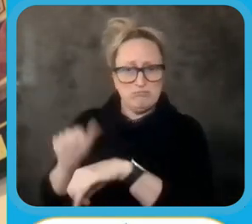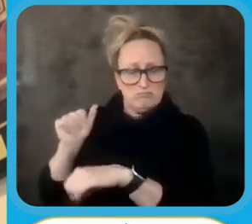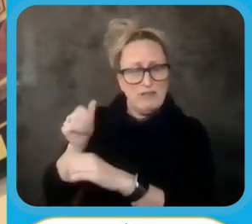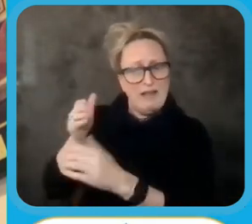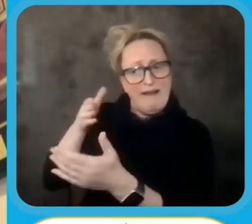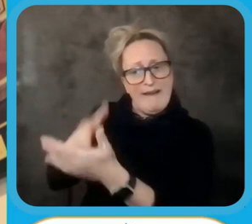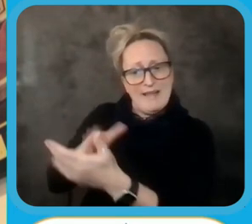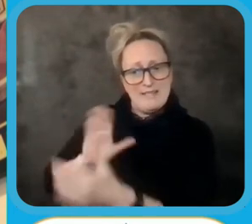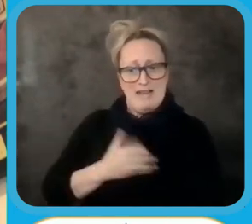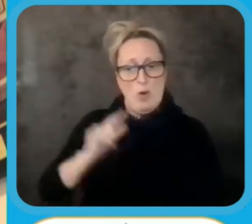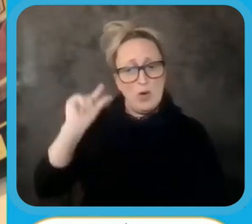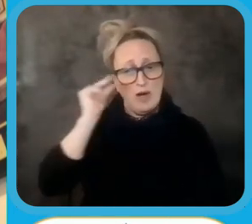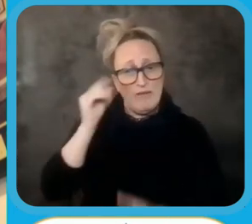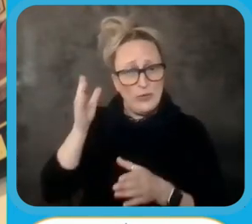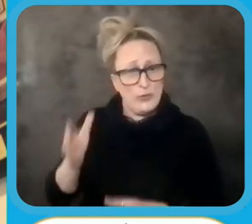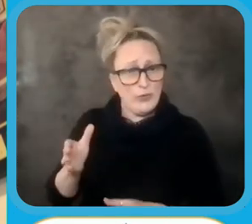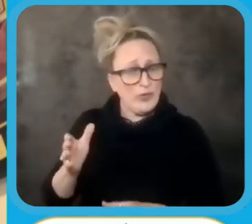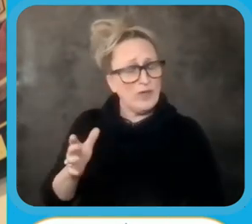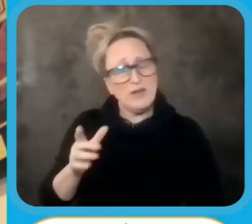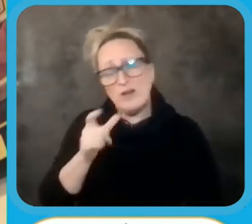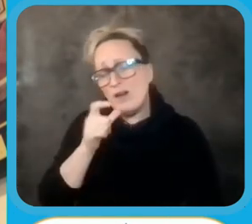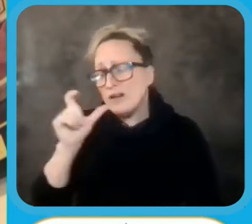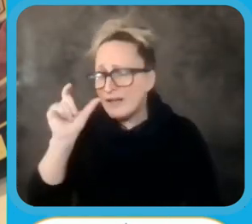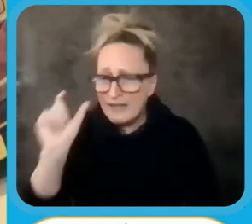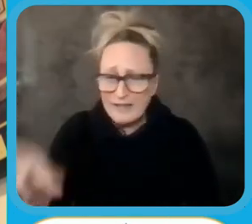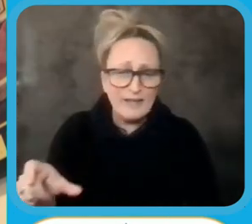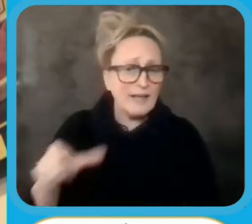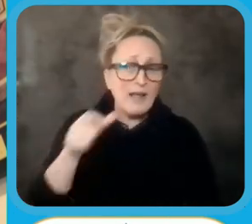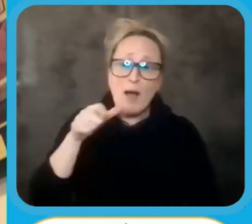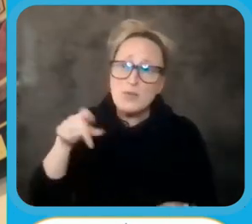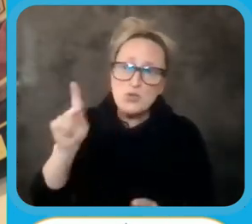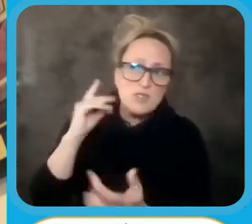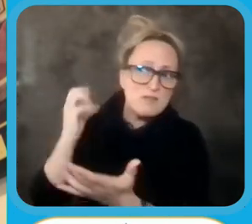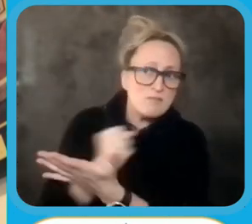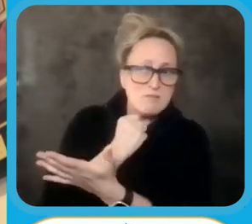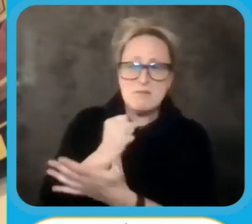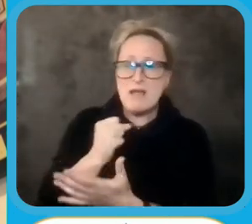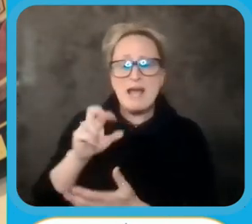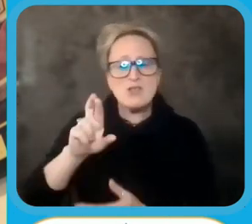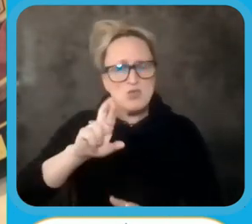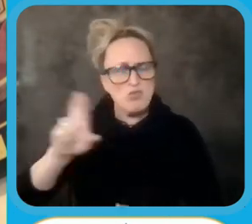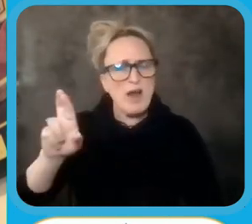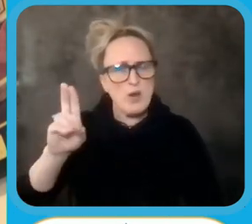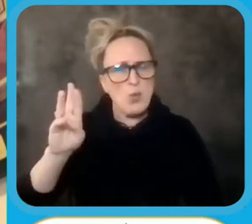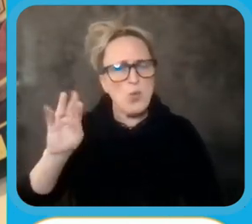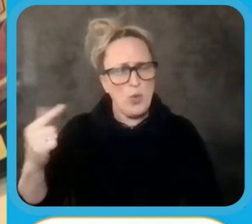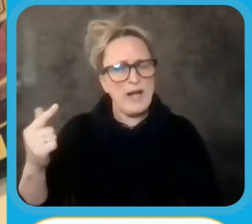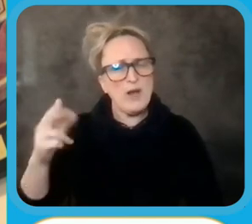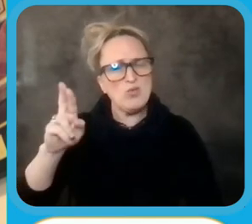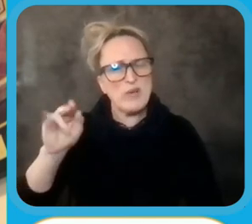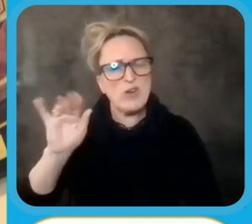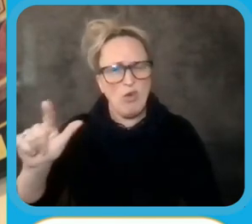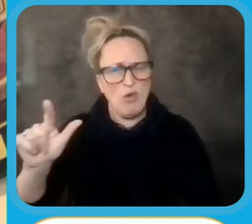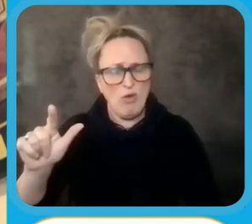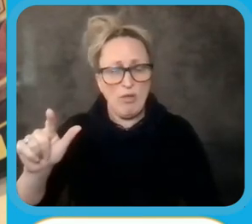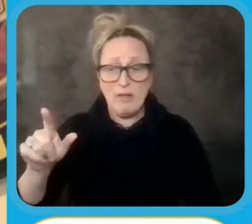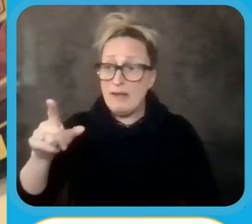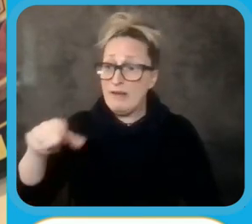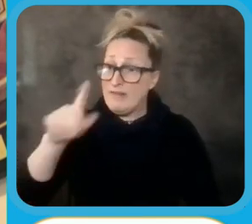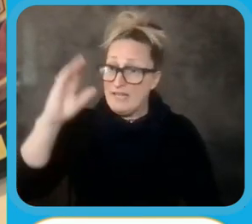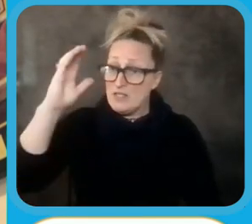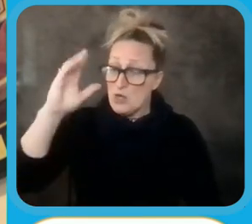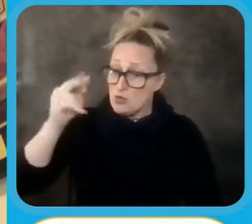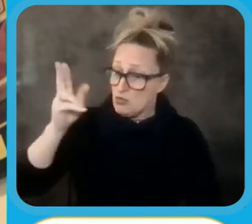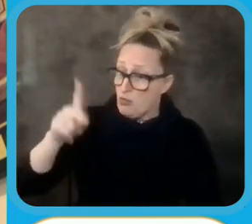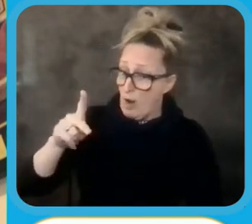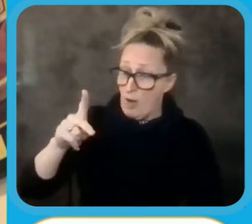governor. It is unnecessary, it is opportunistic, it's a right-wing recall. And if these Trump Republicans want